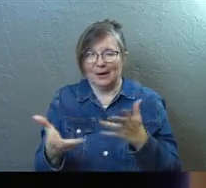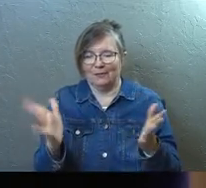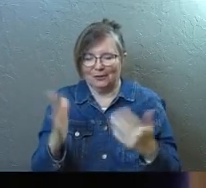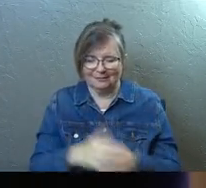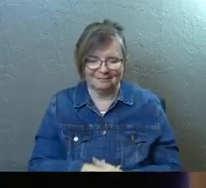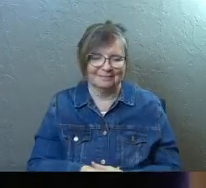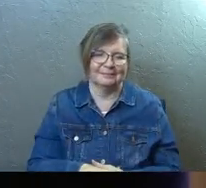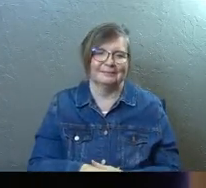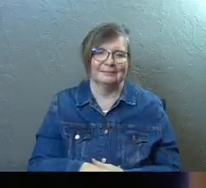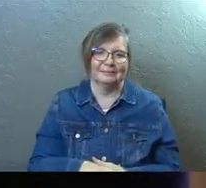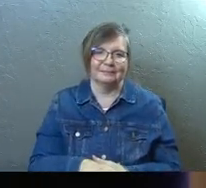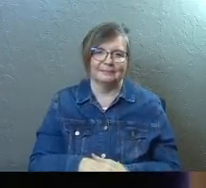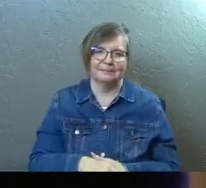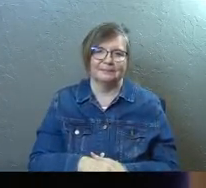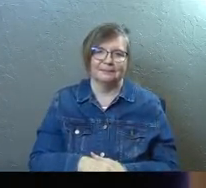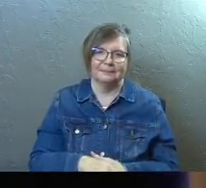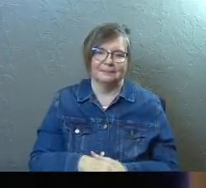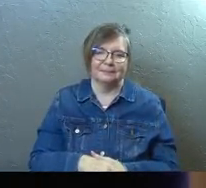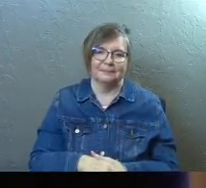whatever.